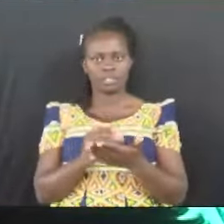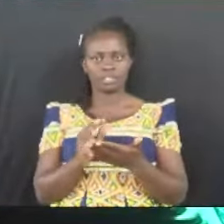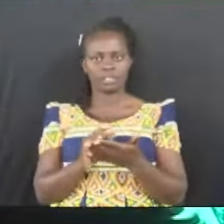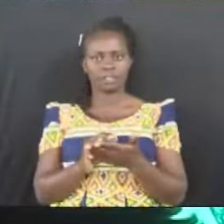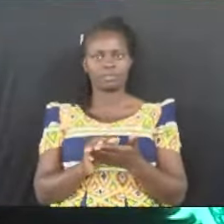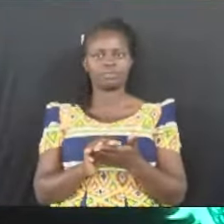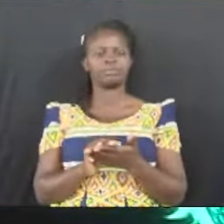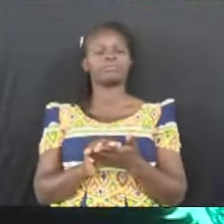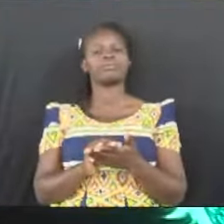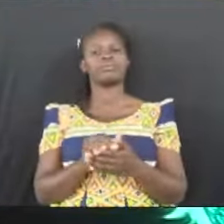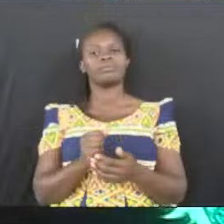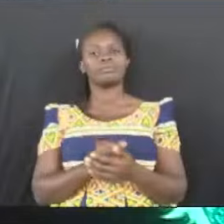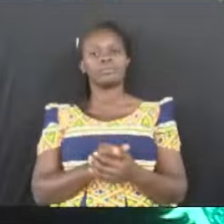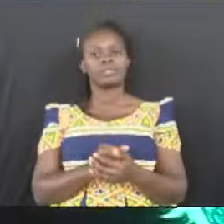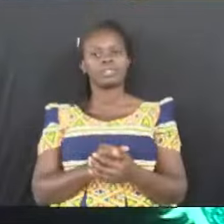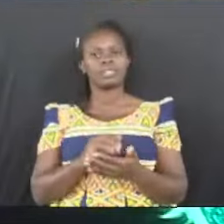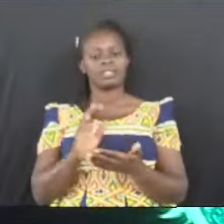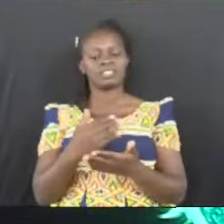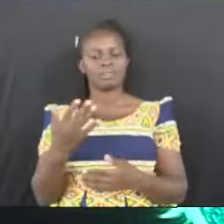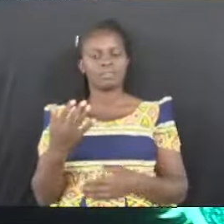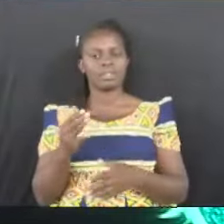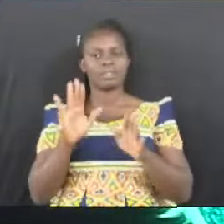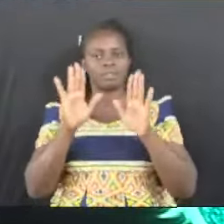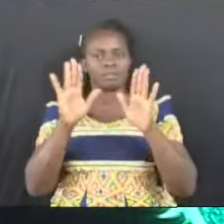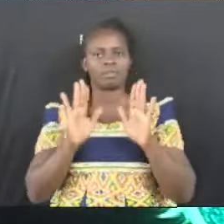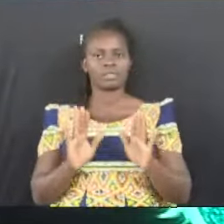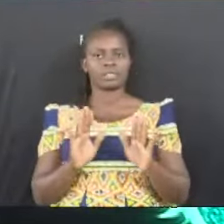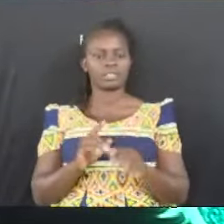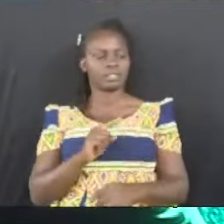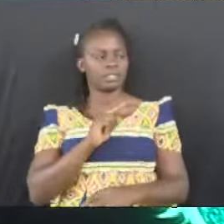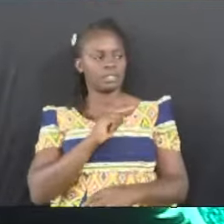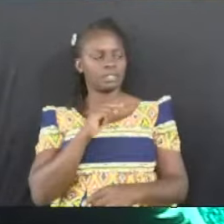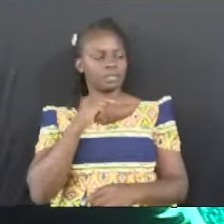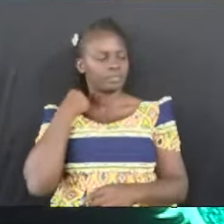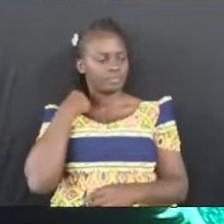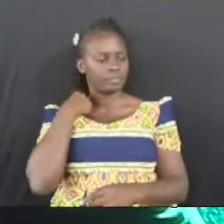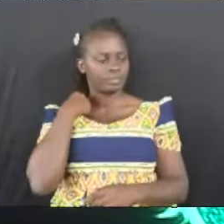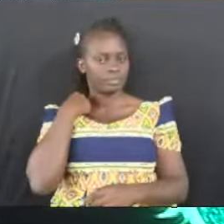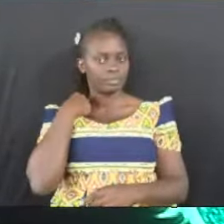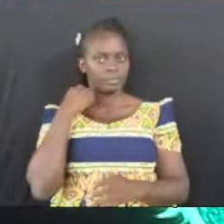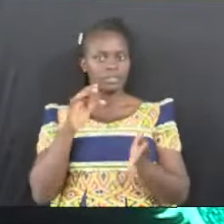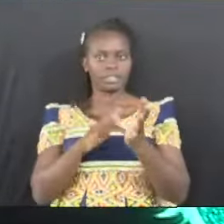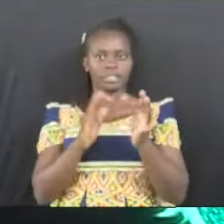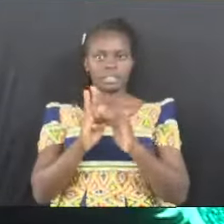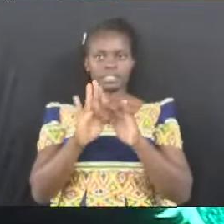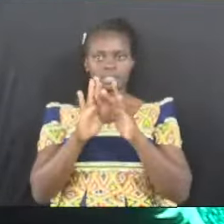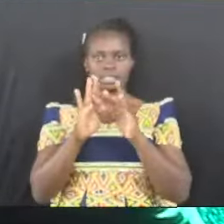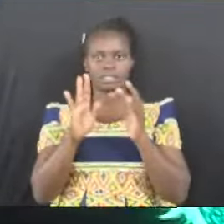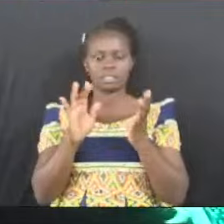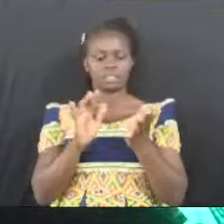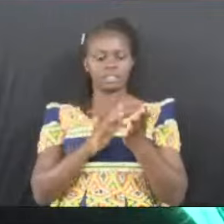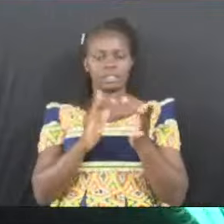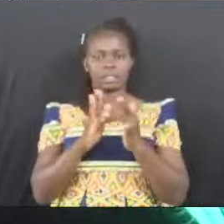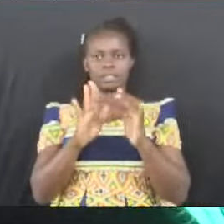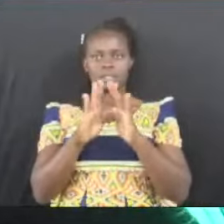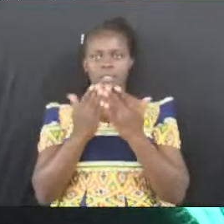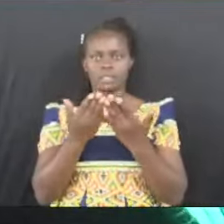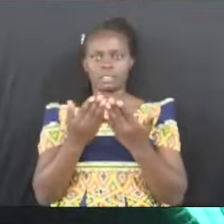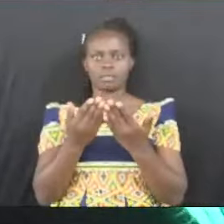most extraordinary verses in the Bible. In the book of Timothy, Jesus is